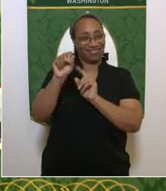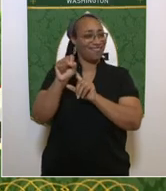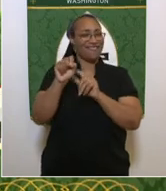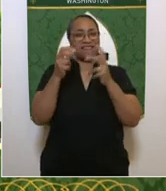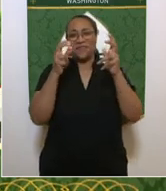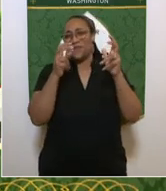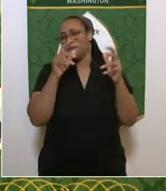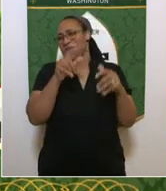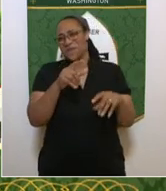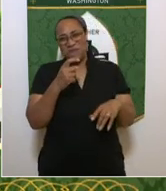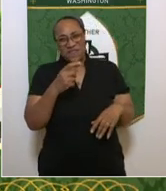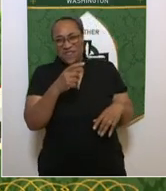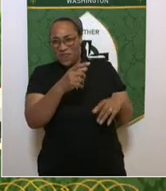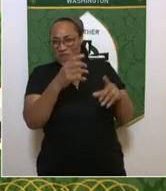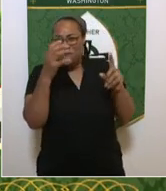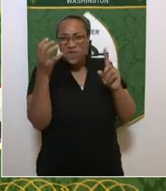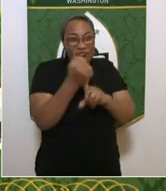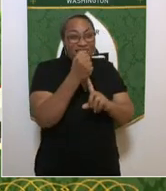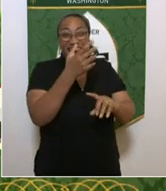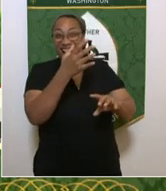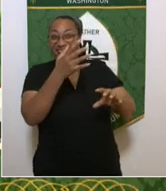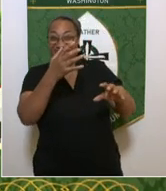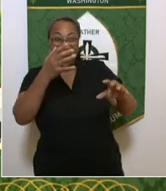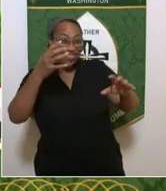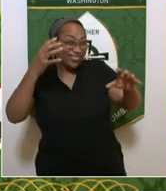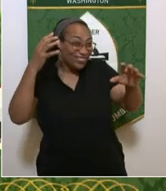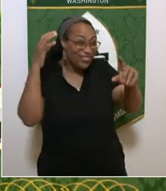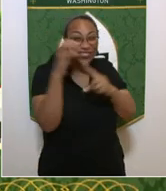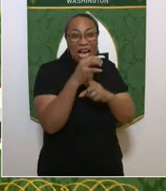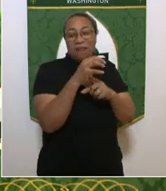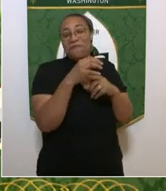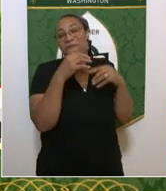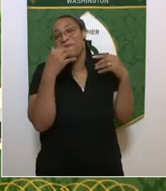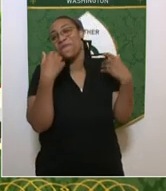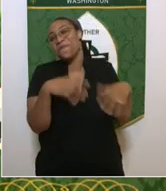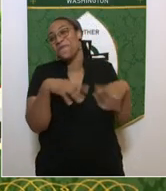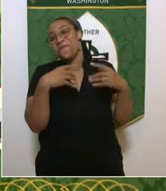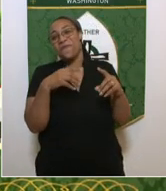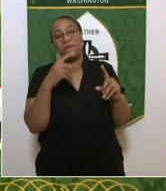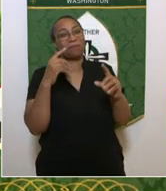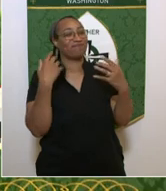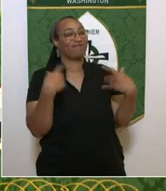women's basketball team as well.